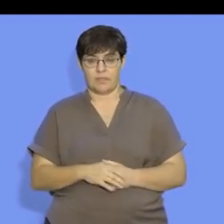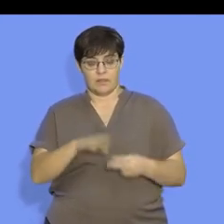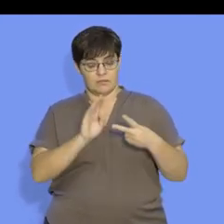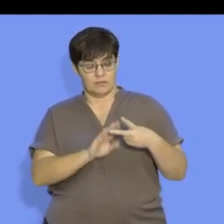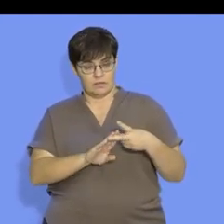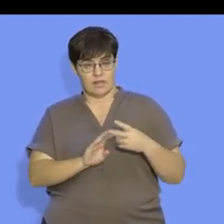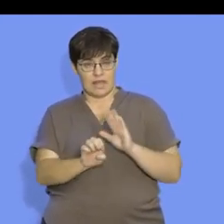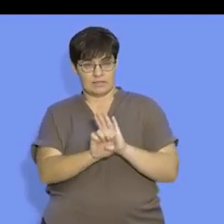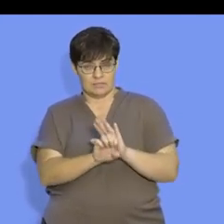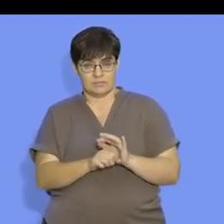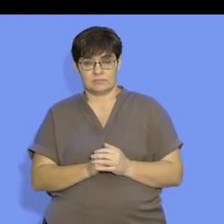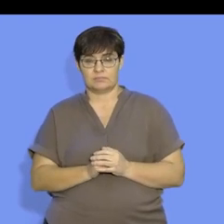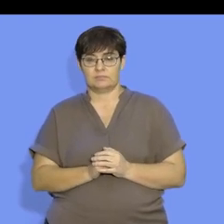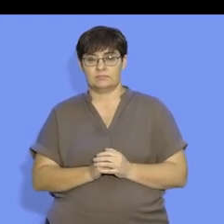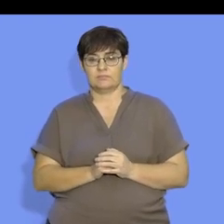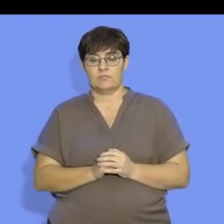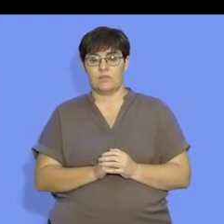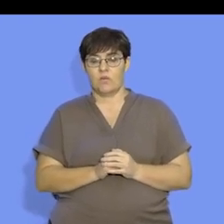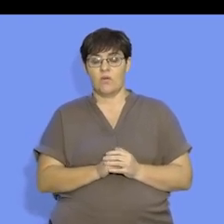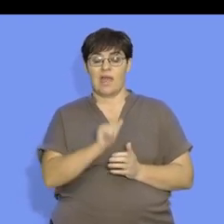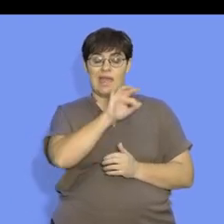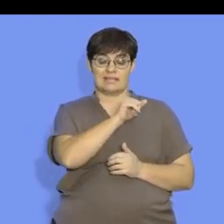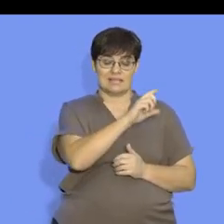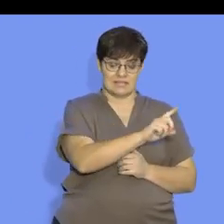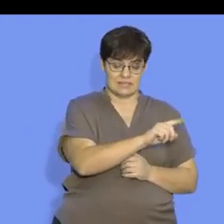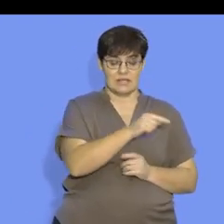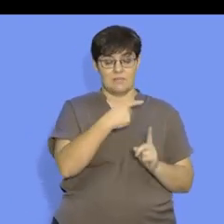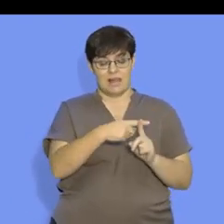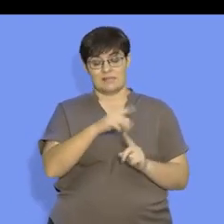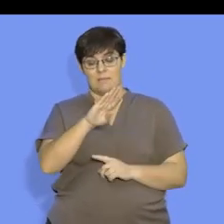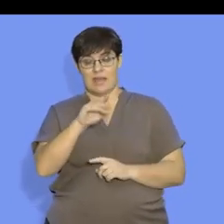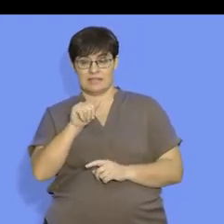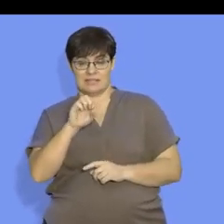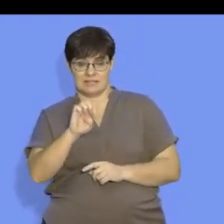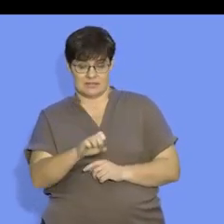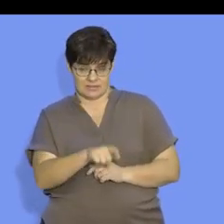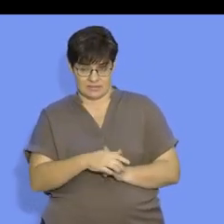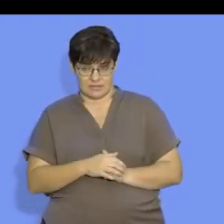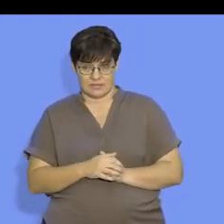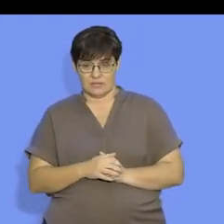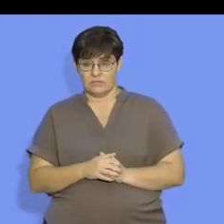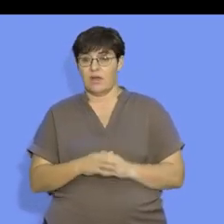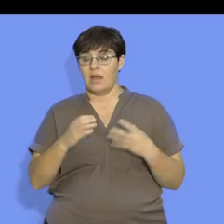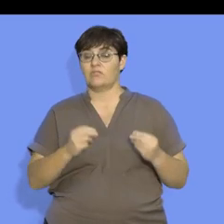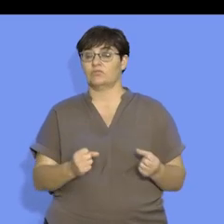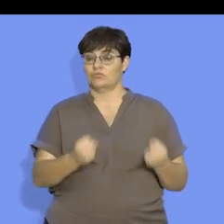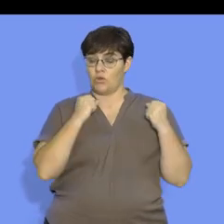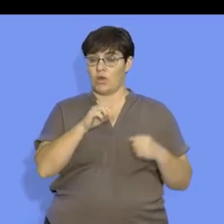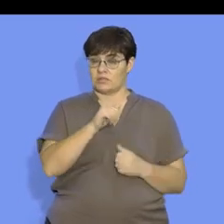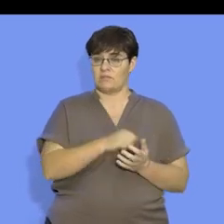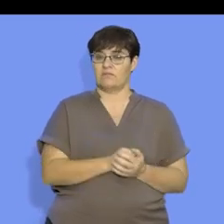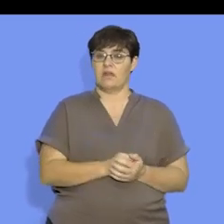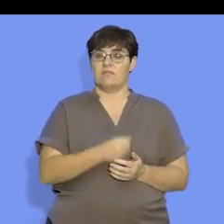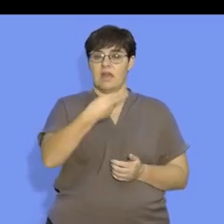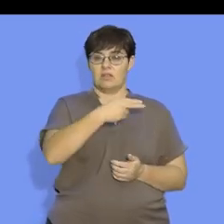and then we also have another example of a titration between an acid and a base. But in this case, we've